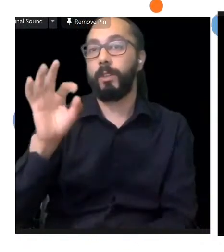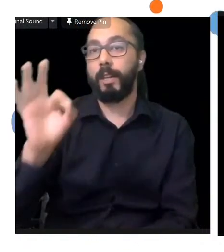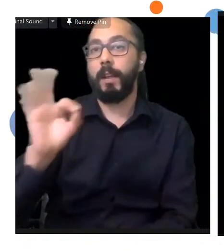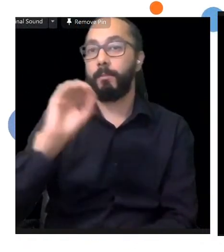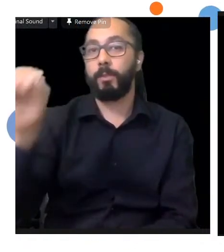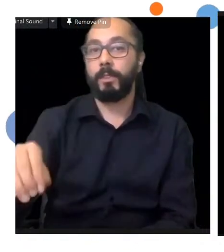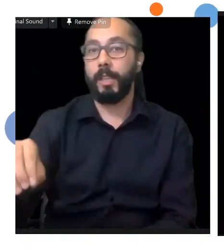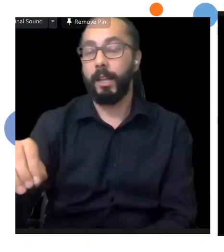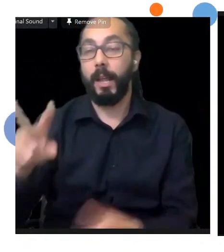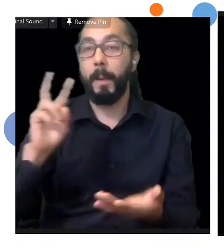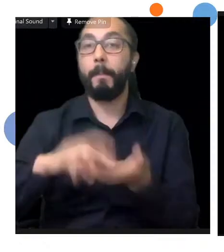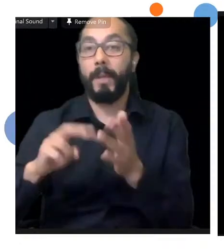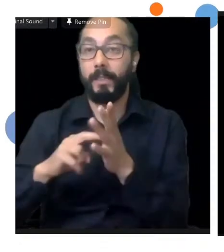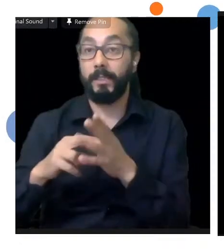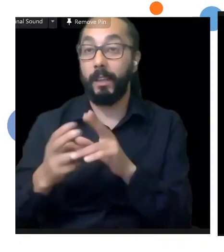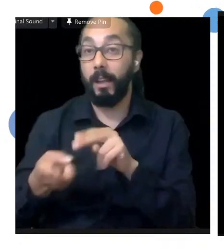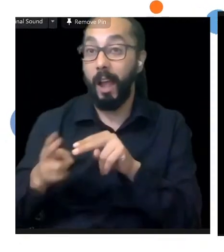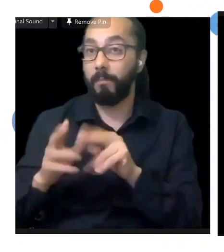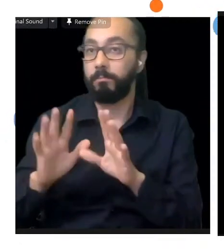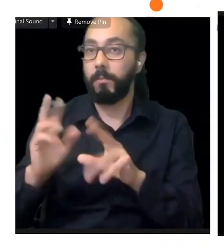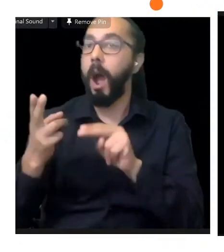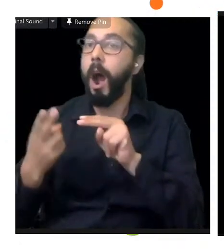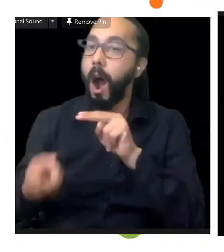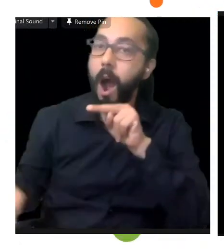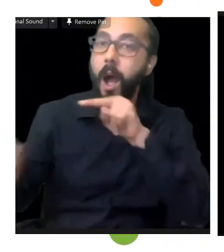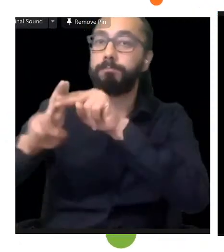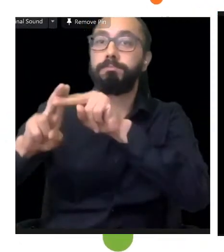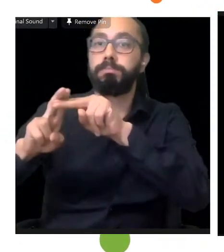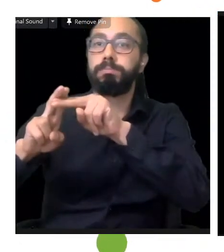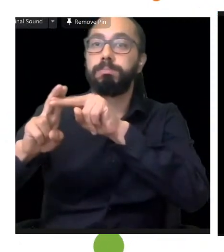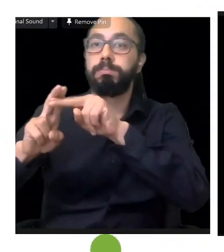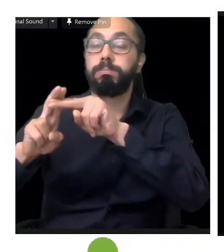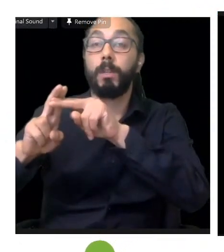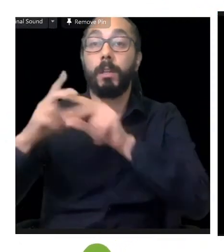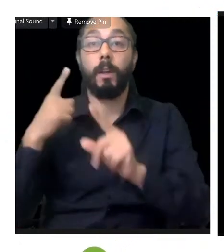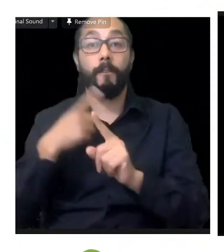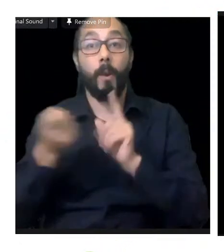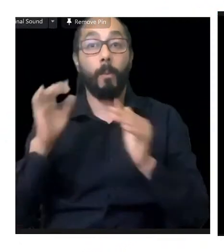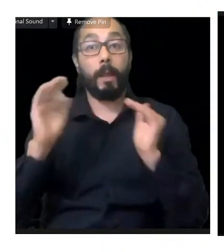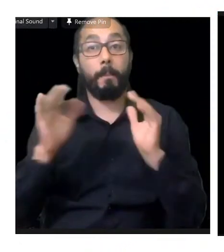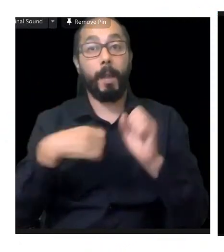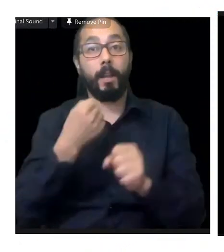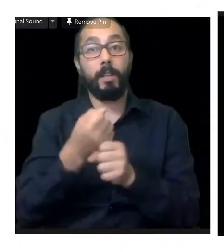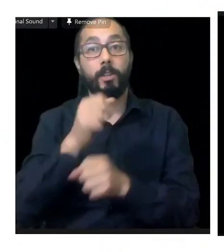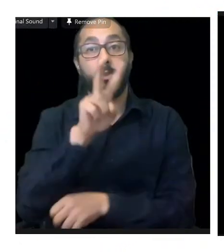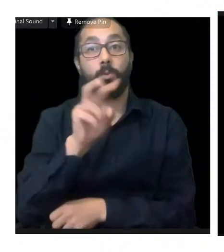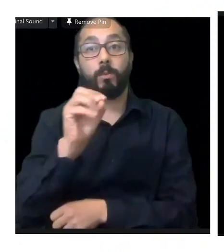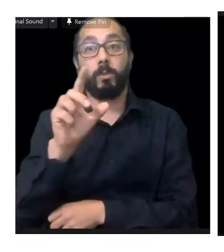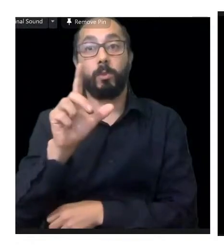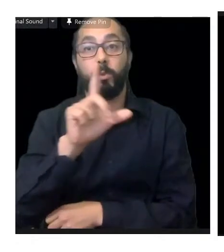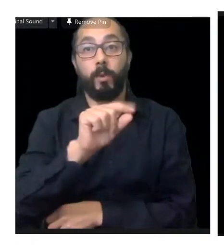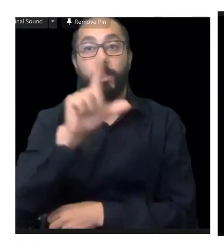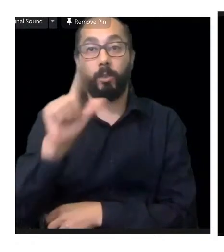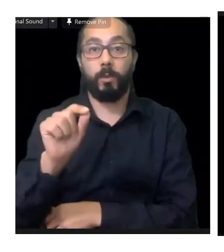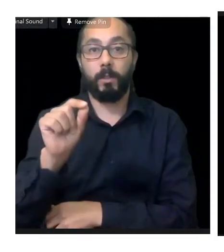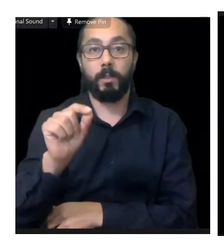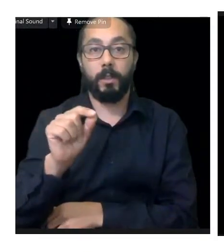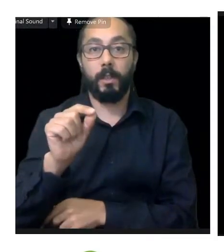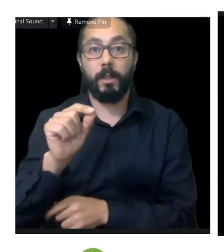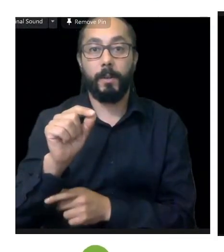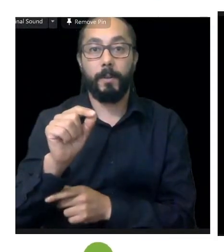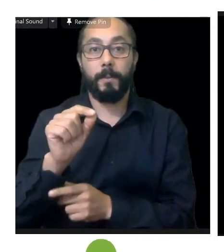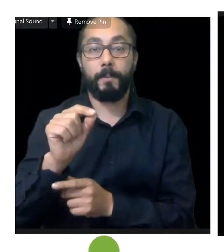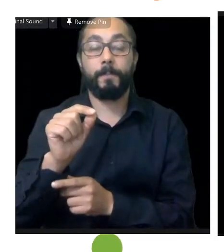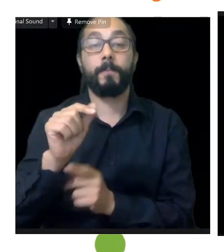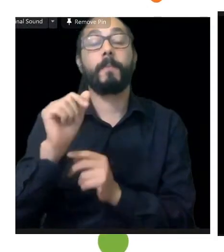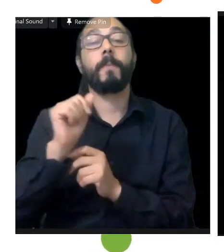up from the from their base year of 2020. And it speaks to this particular cohort being